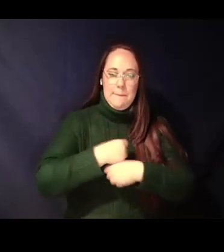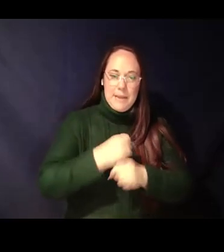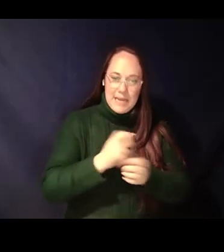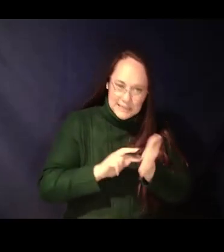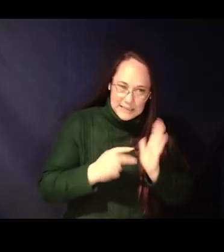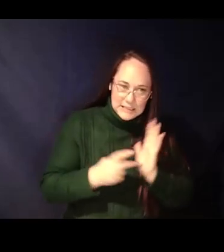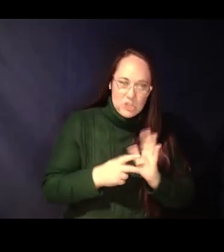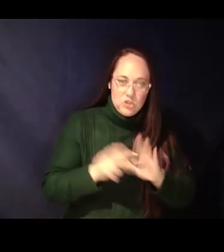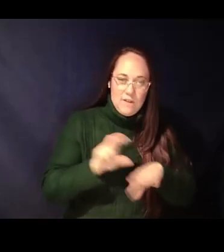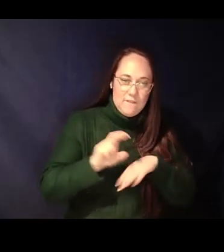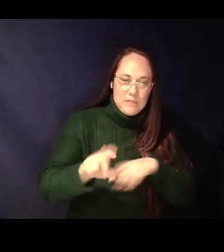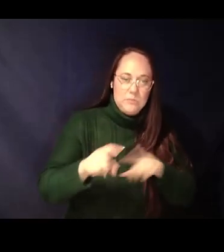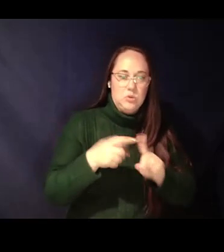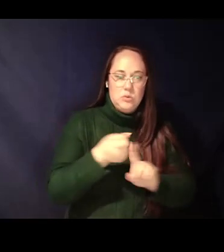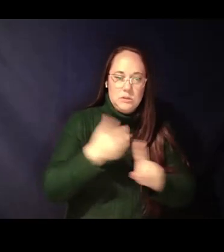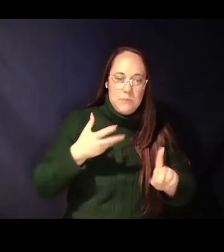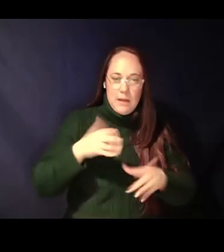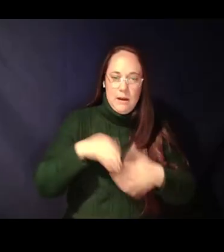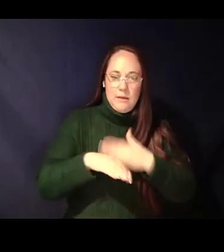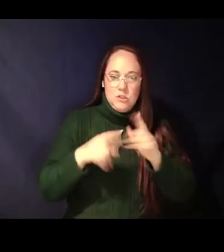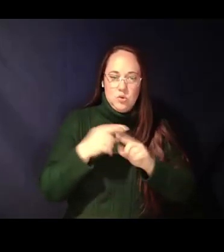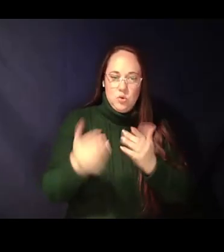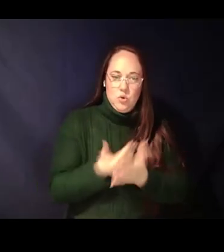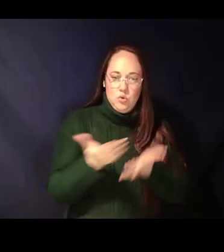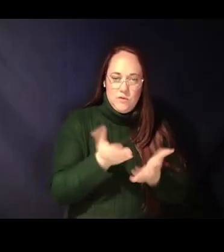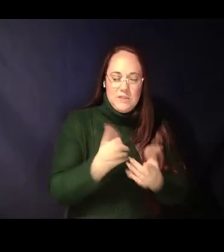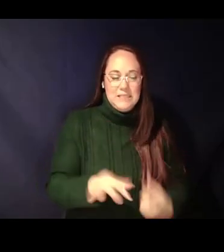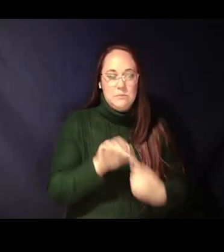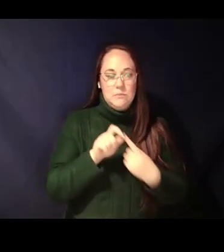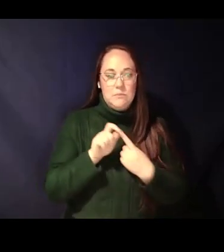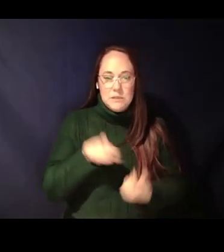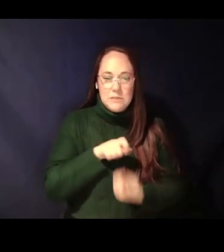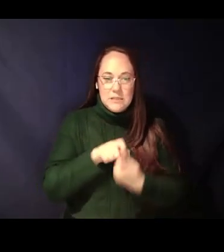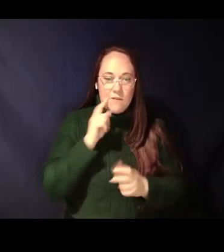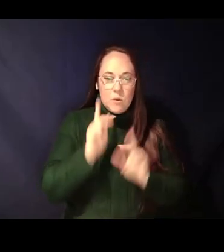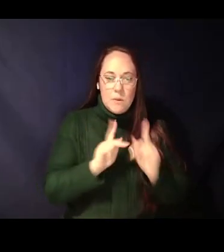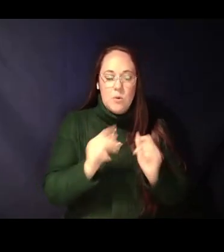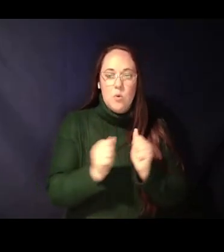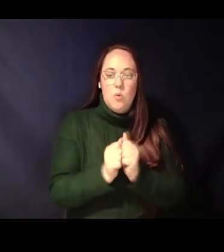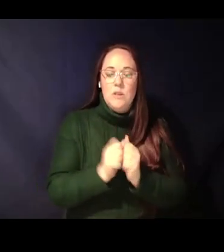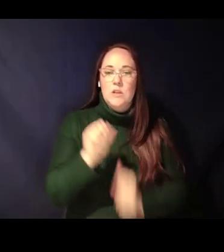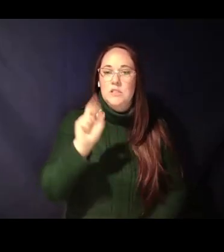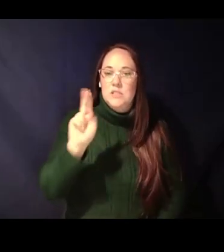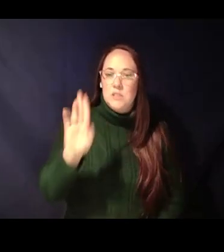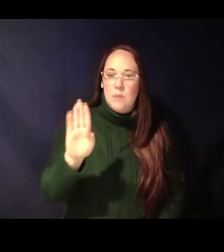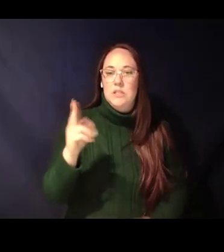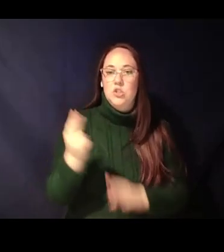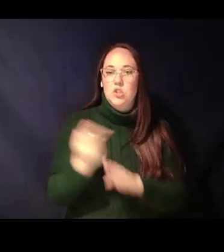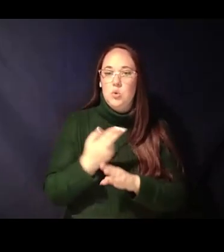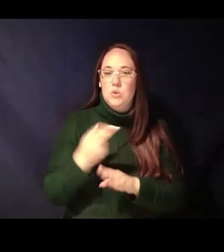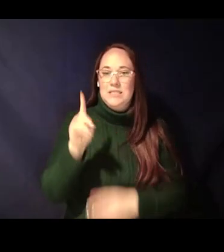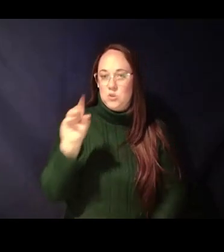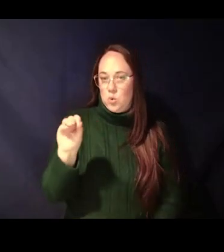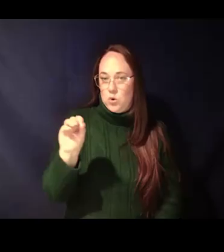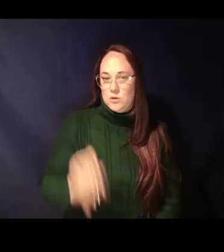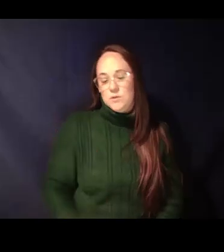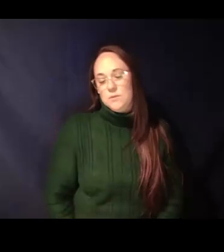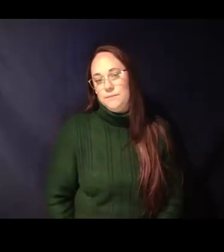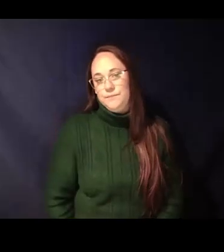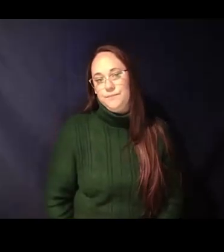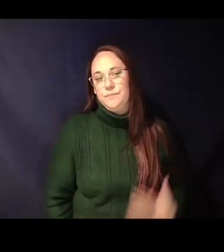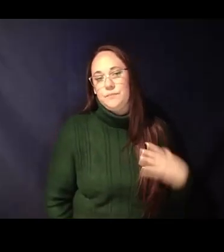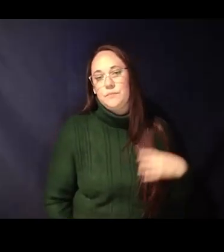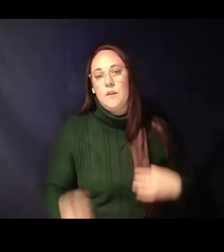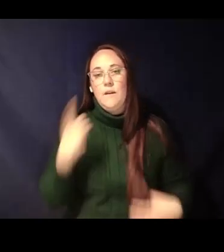expand access to new services, particularly for those with substance use disorders. For example, the number